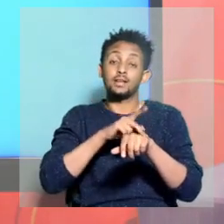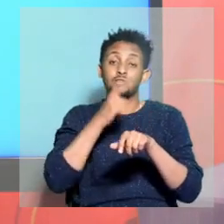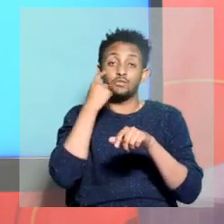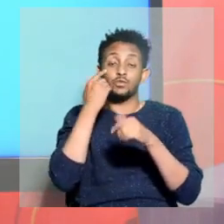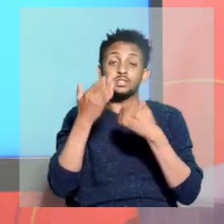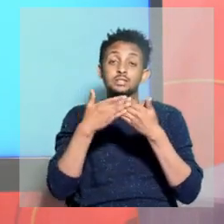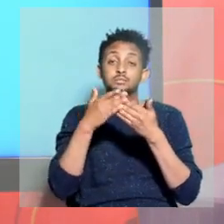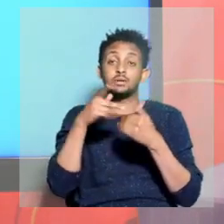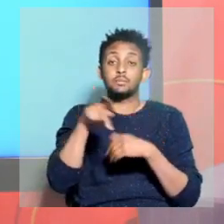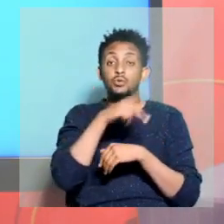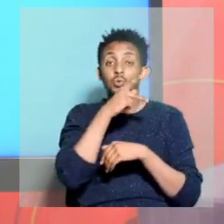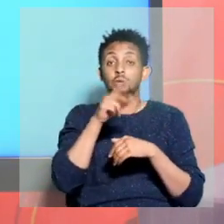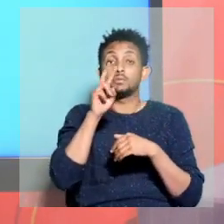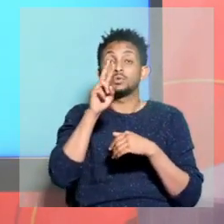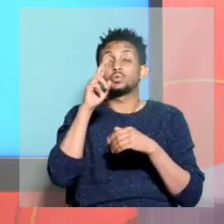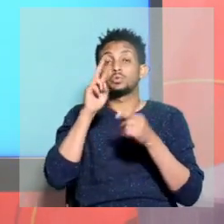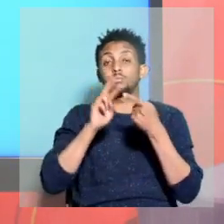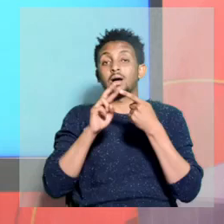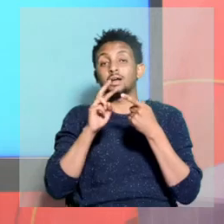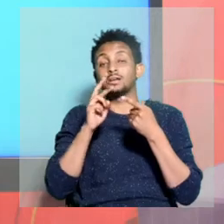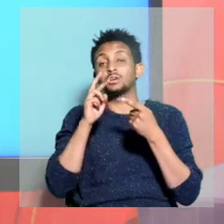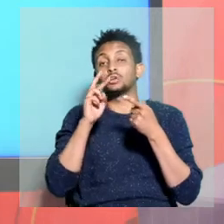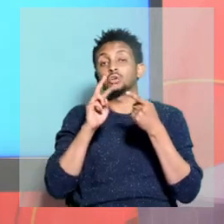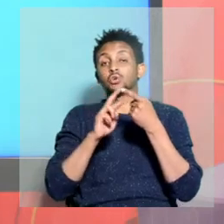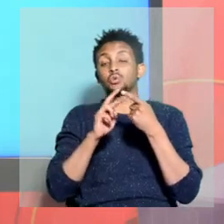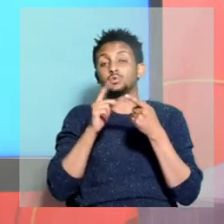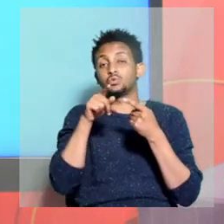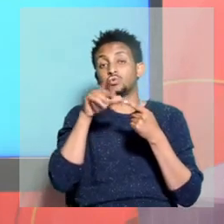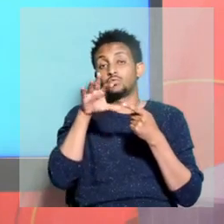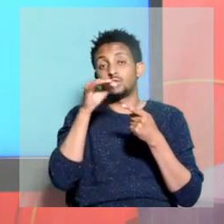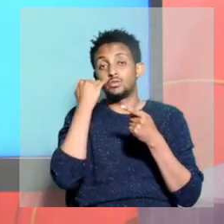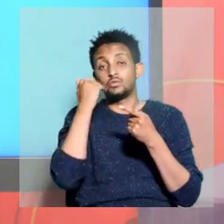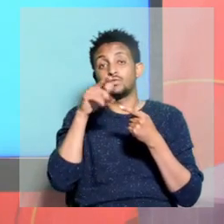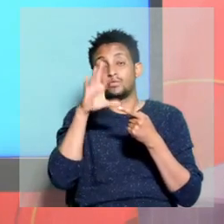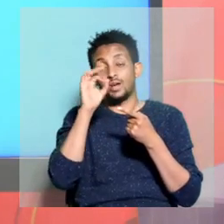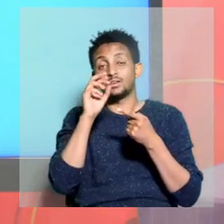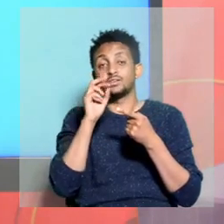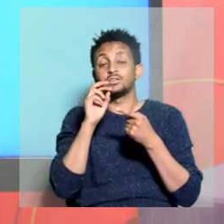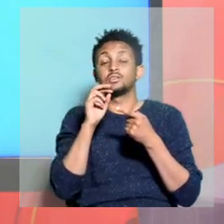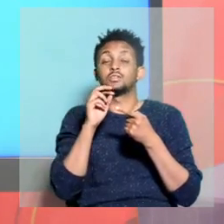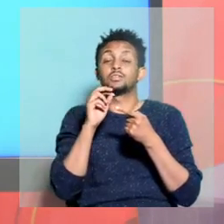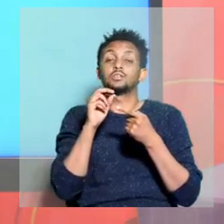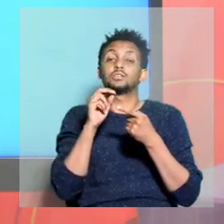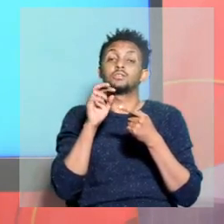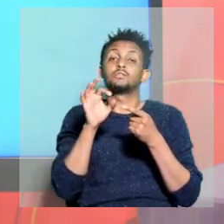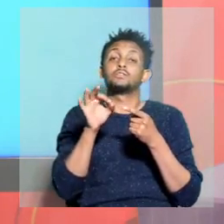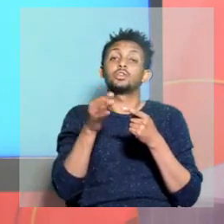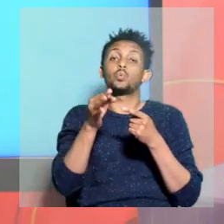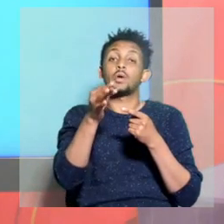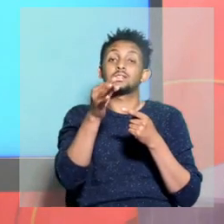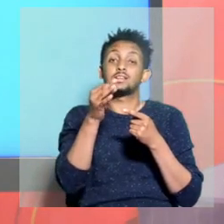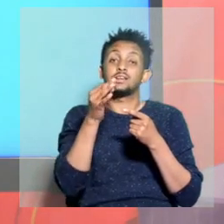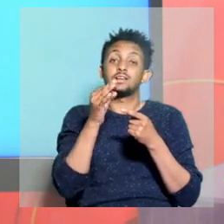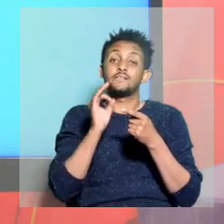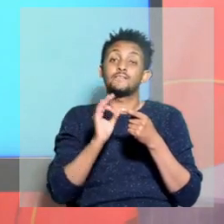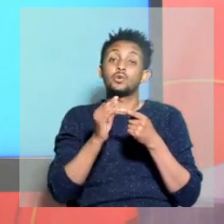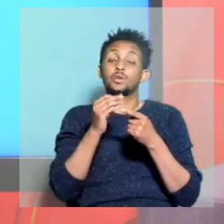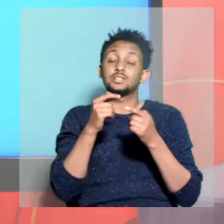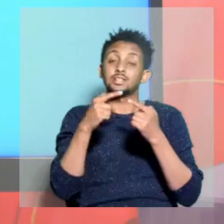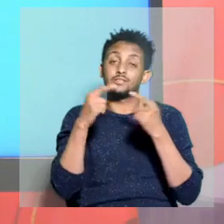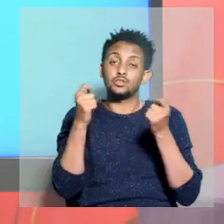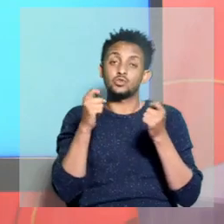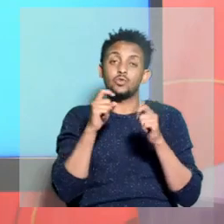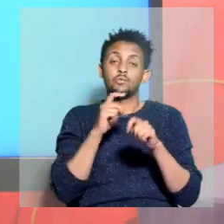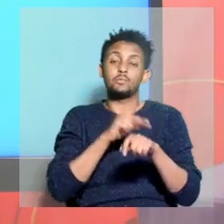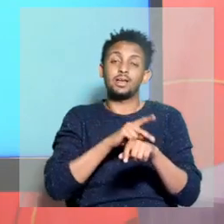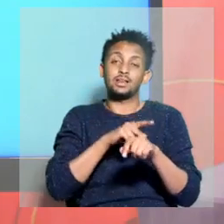for a simple pendulum is 2 pi root of L over G. If you want to find the frequency is inverse of